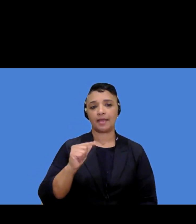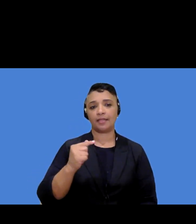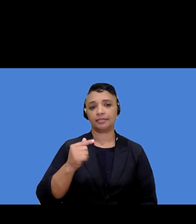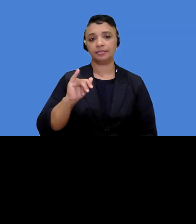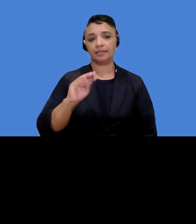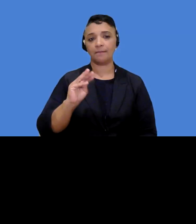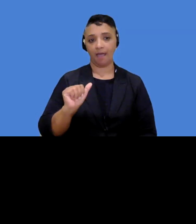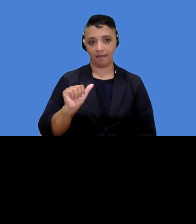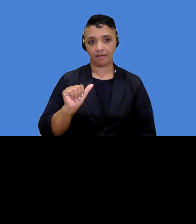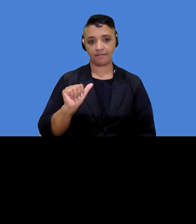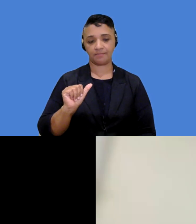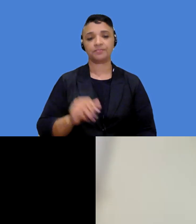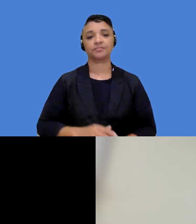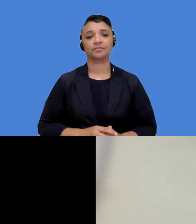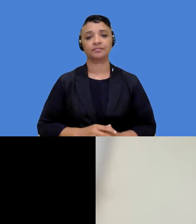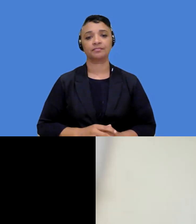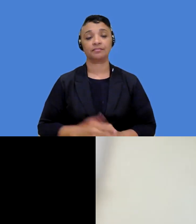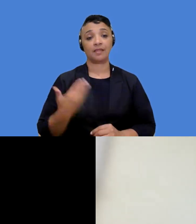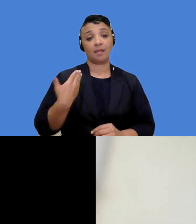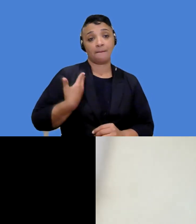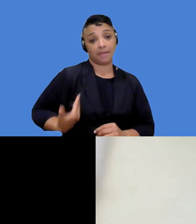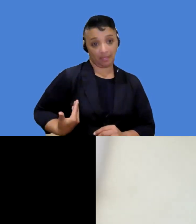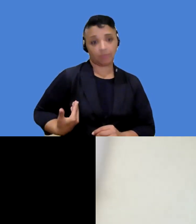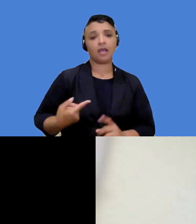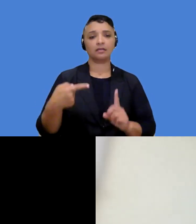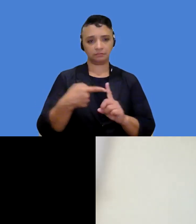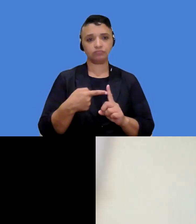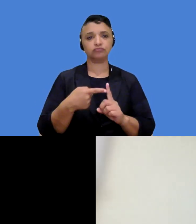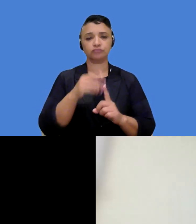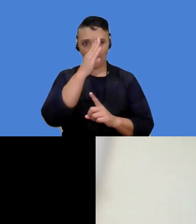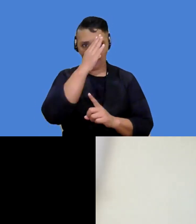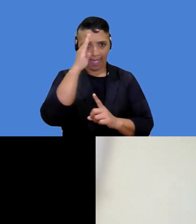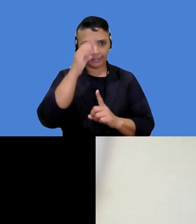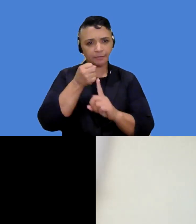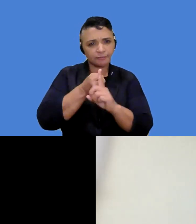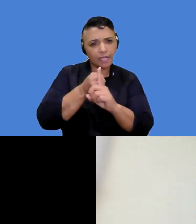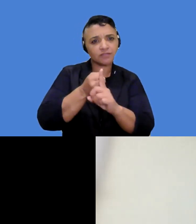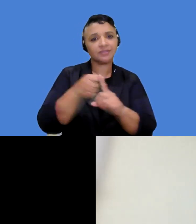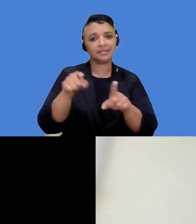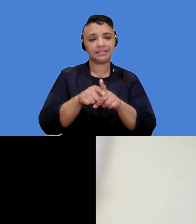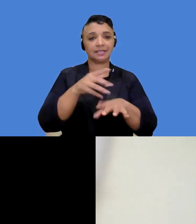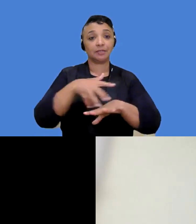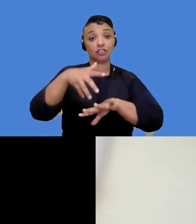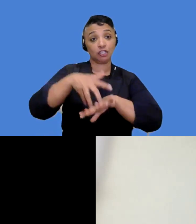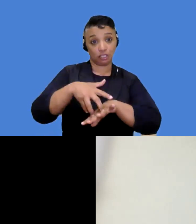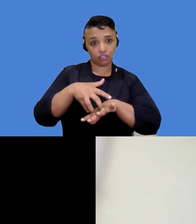Pratima Gurung is an academic activist and indigenous woman with disabilities from